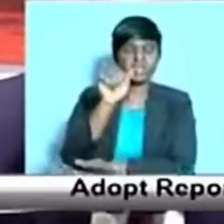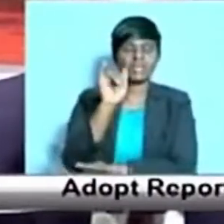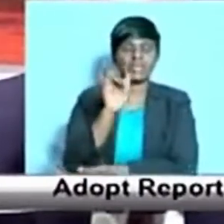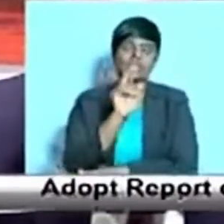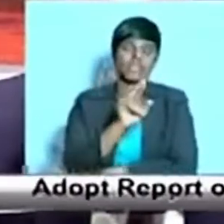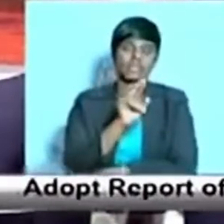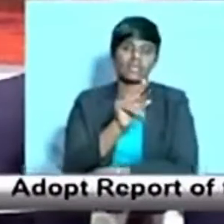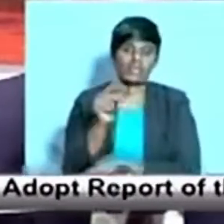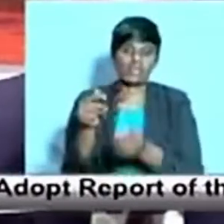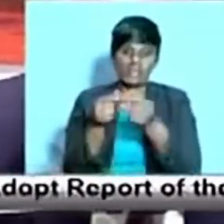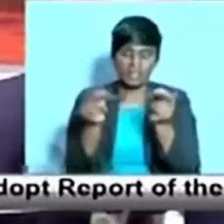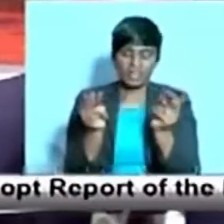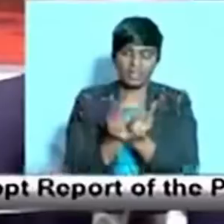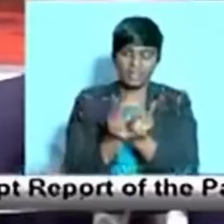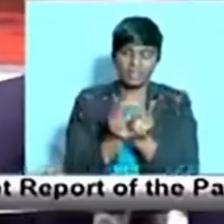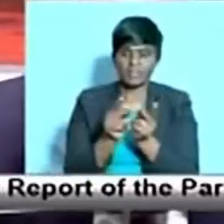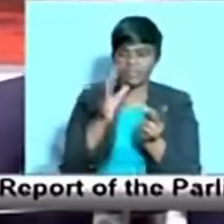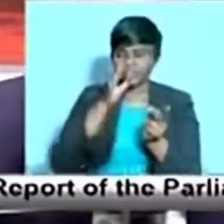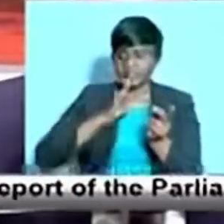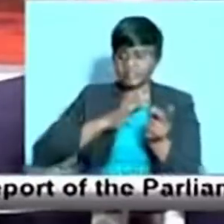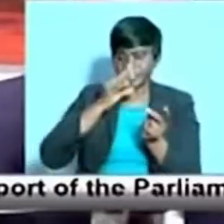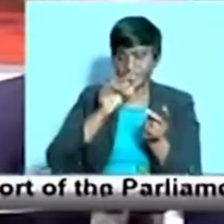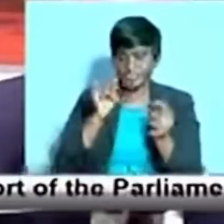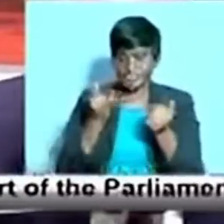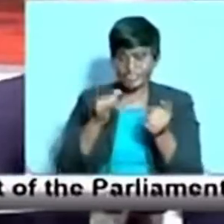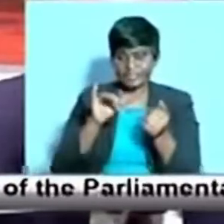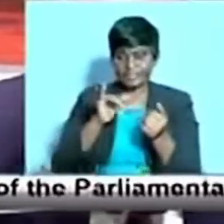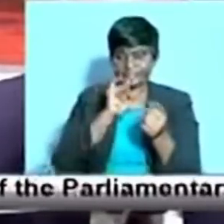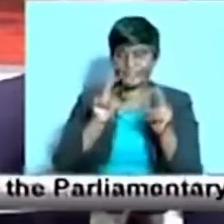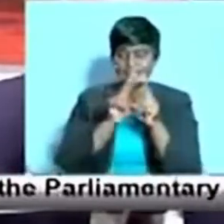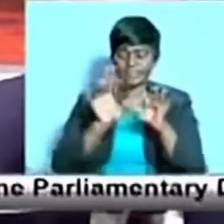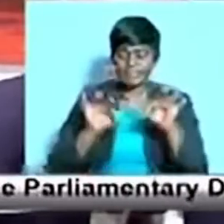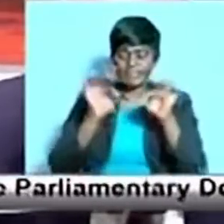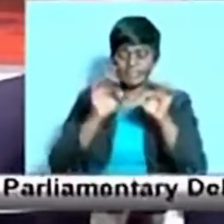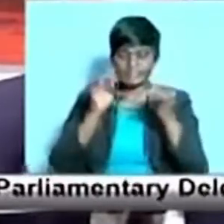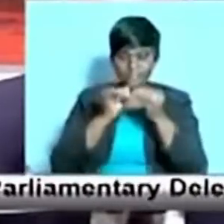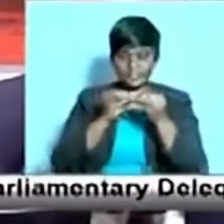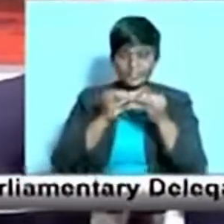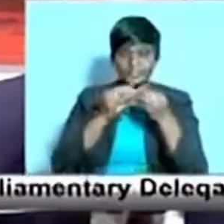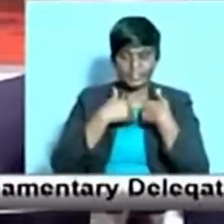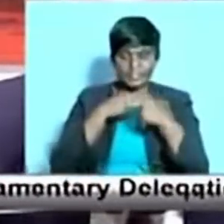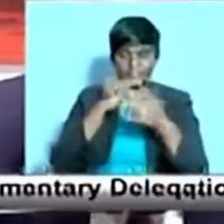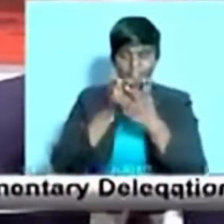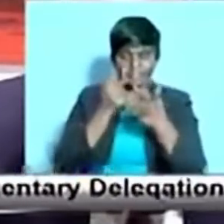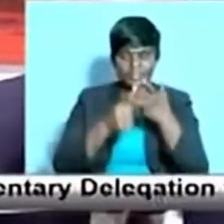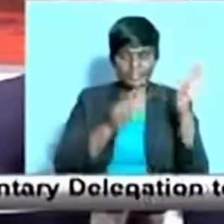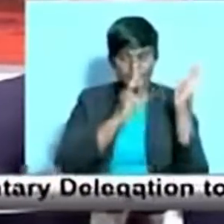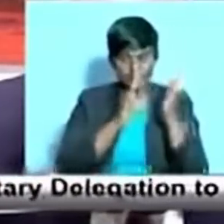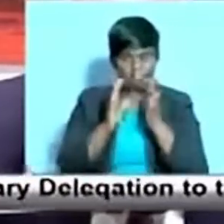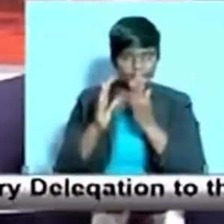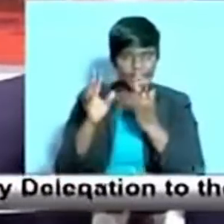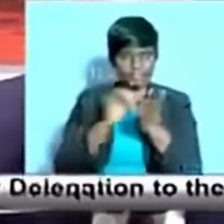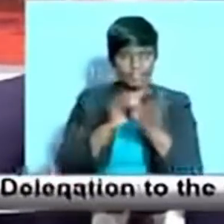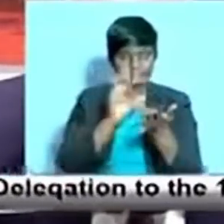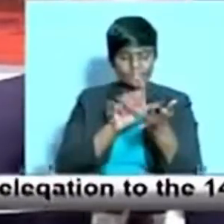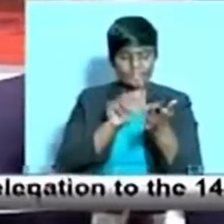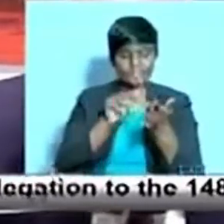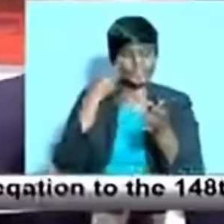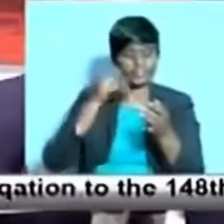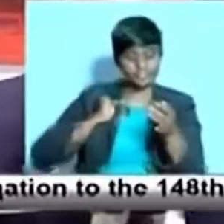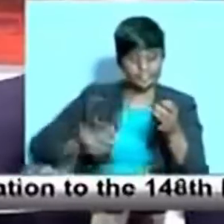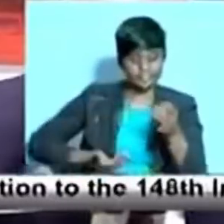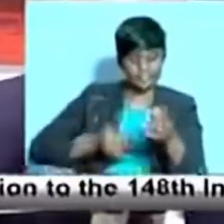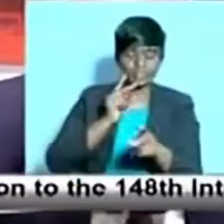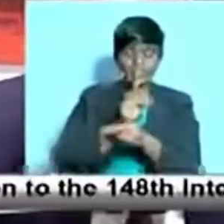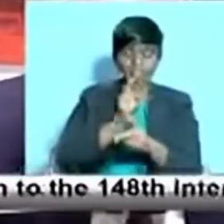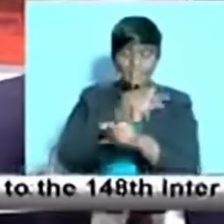intelligence space. Madam Speaker, it is therefore important that deliberate measures are put in place for women to be kept